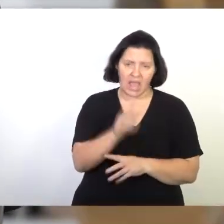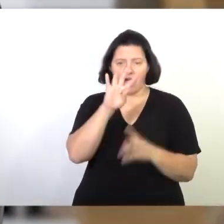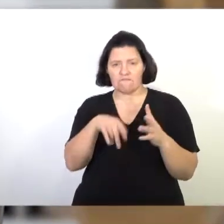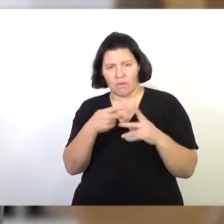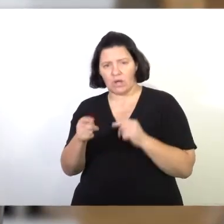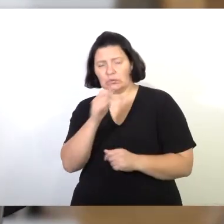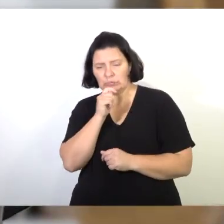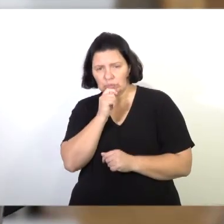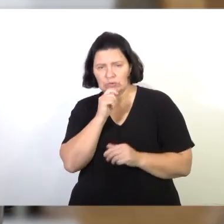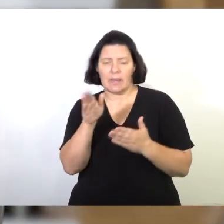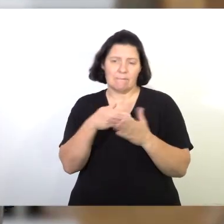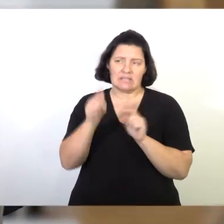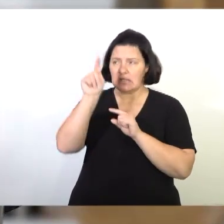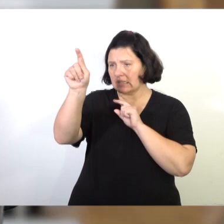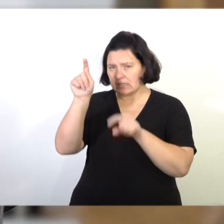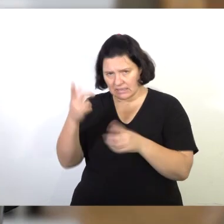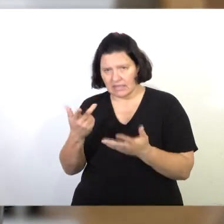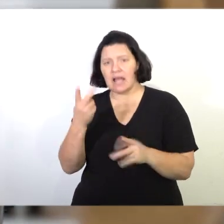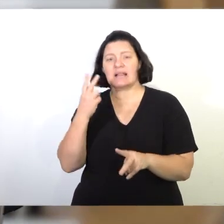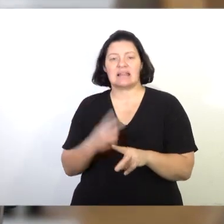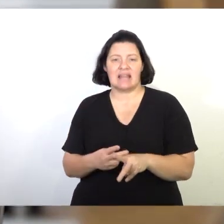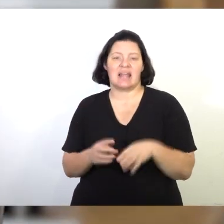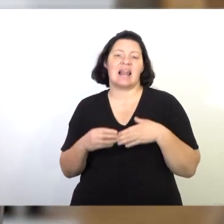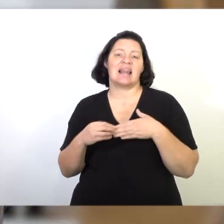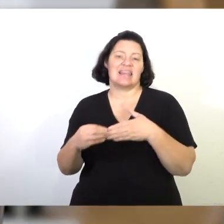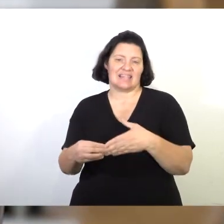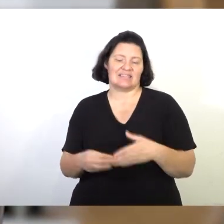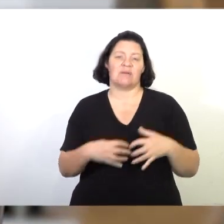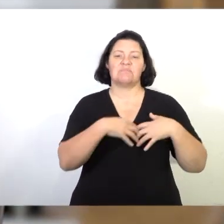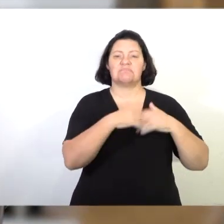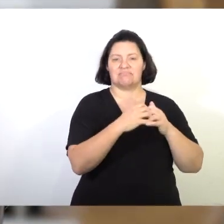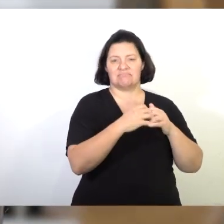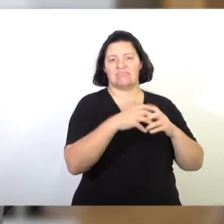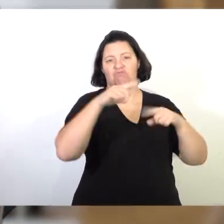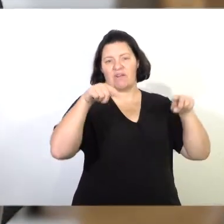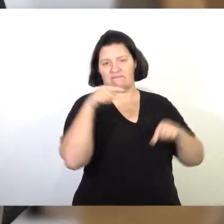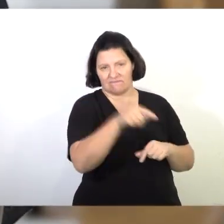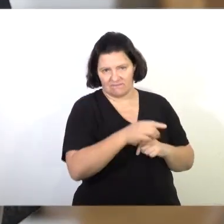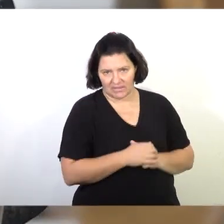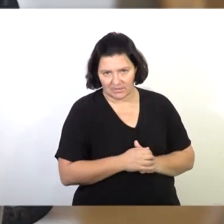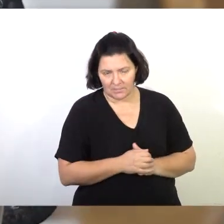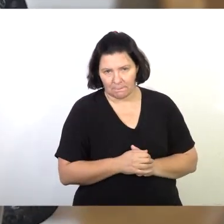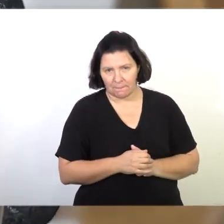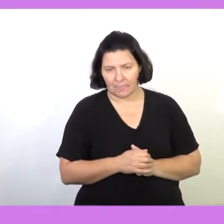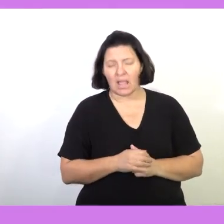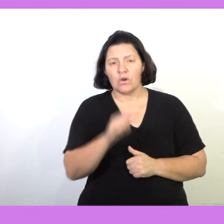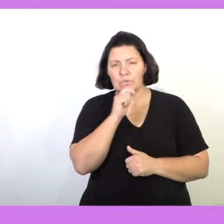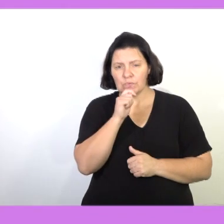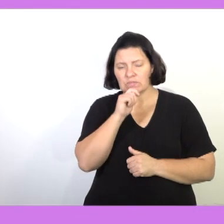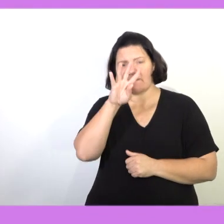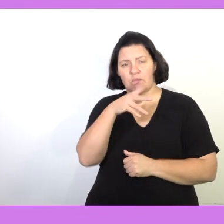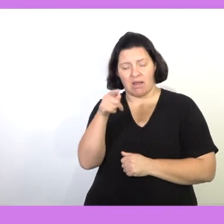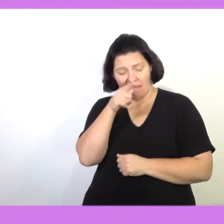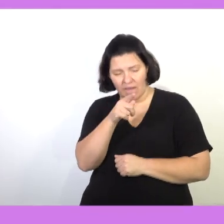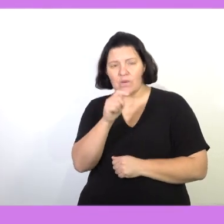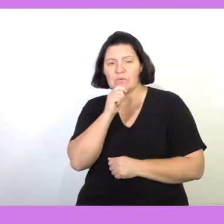there, the formula, you will use it to calculate the missing values, and then it will lead to you drawing the graph. Use the formula